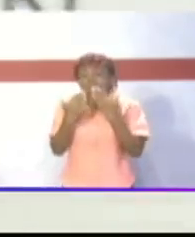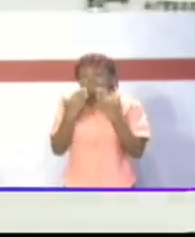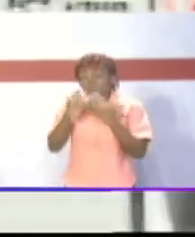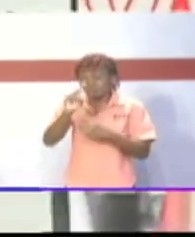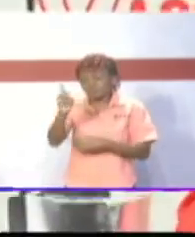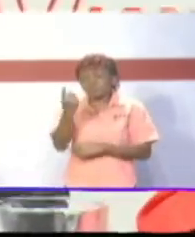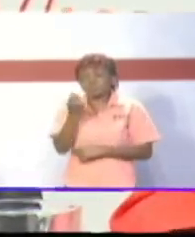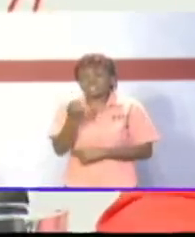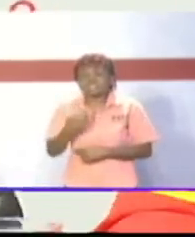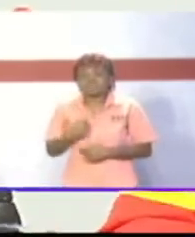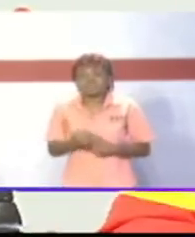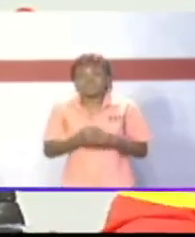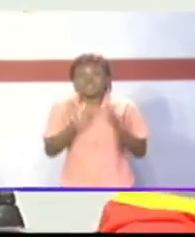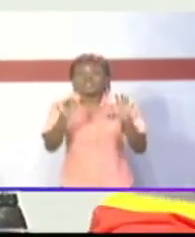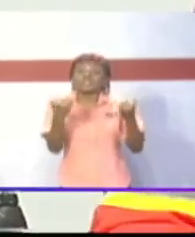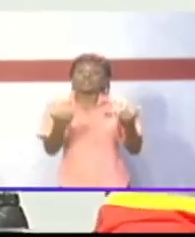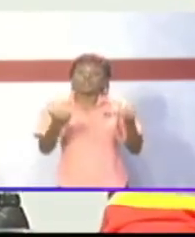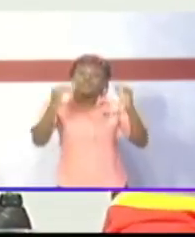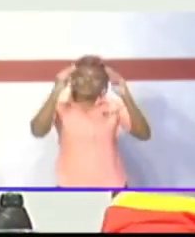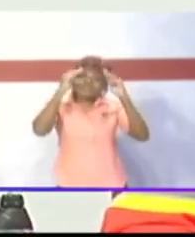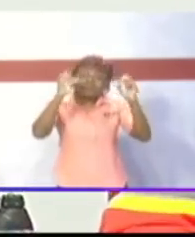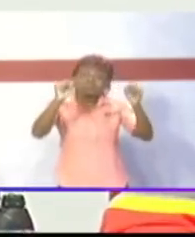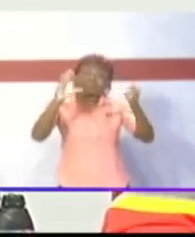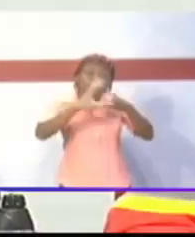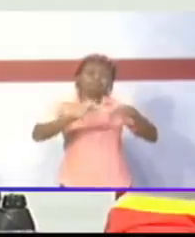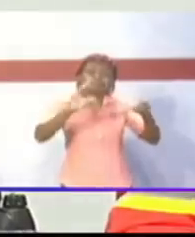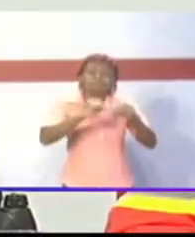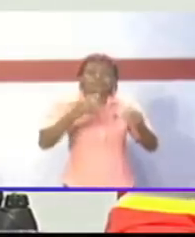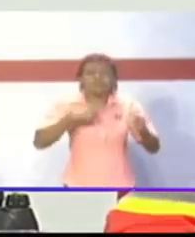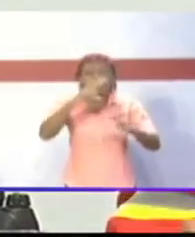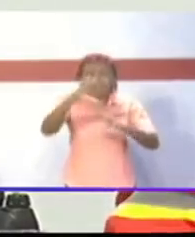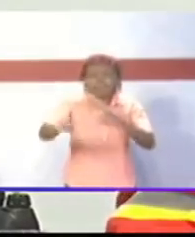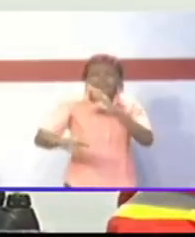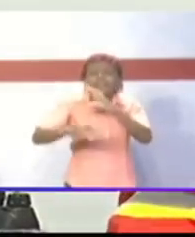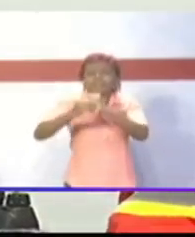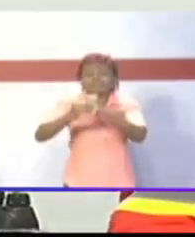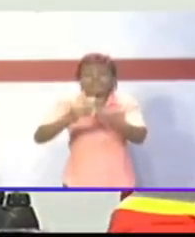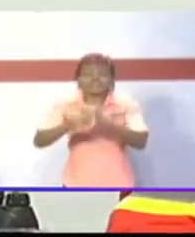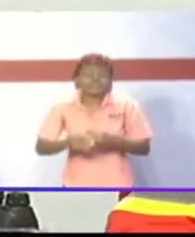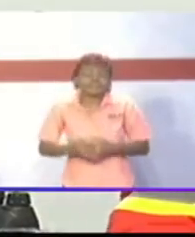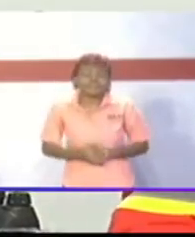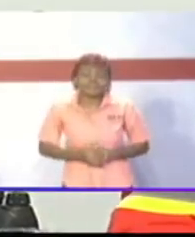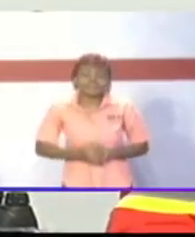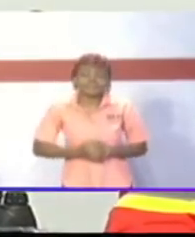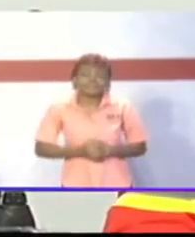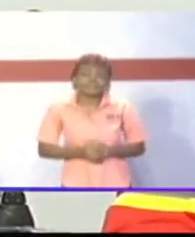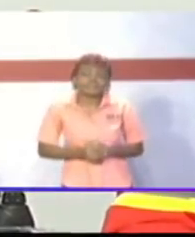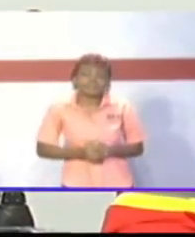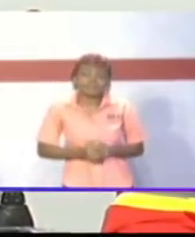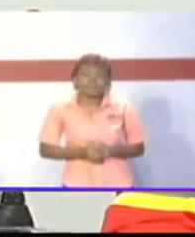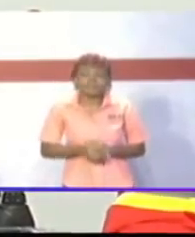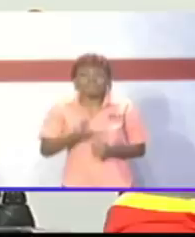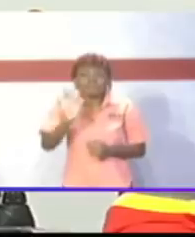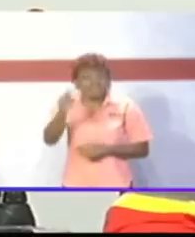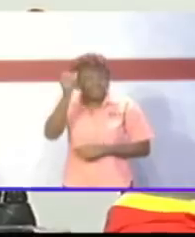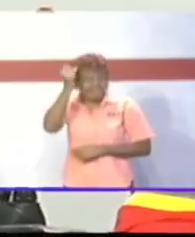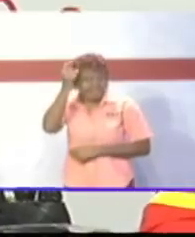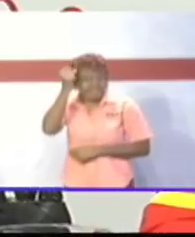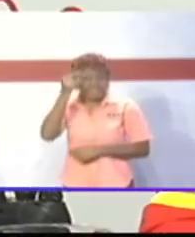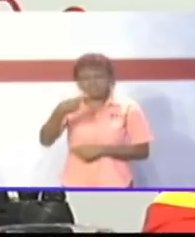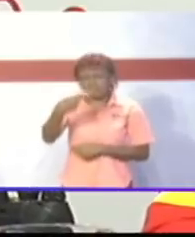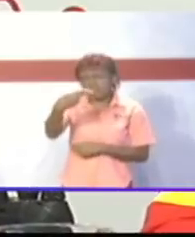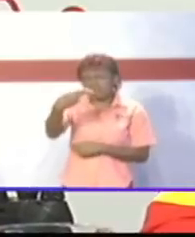just reiterate here, and this is the basis, Kim, and thank you for raising the issue of herd immunity. Herd